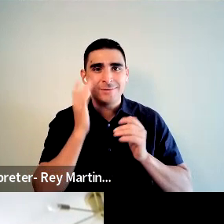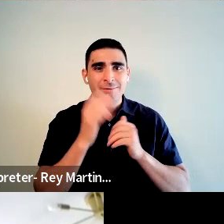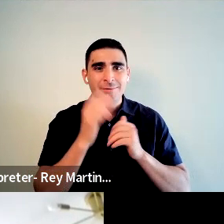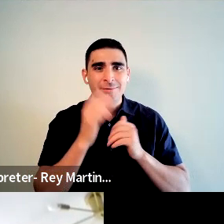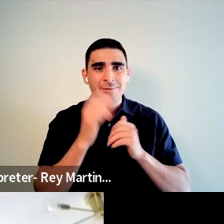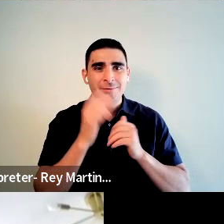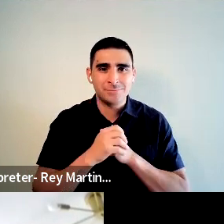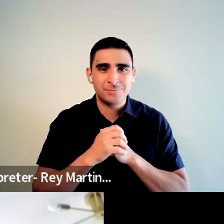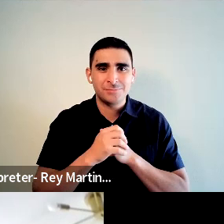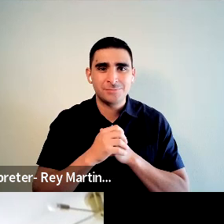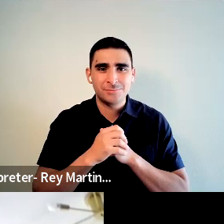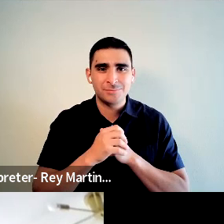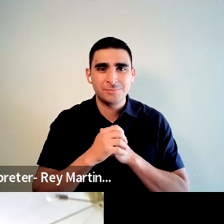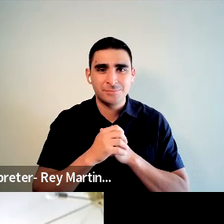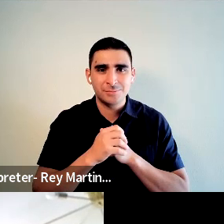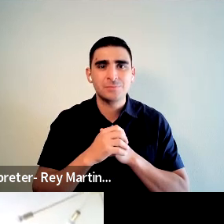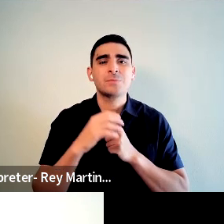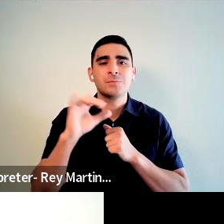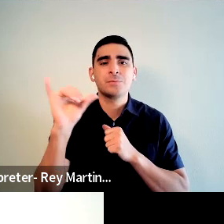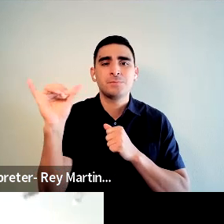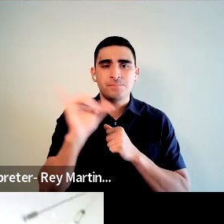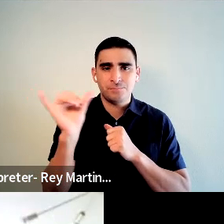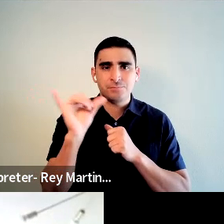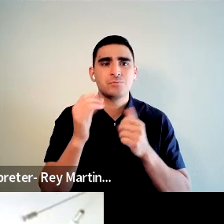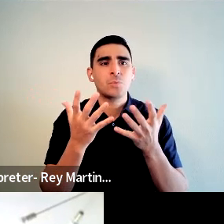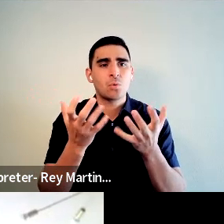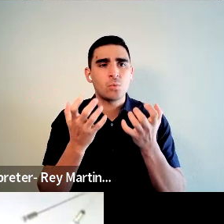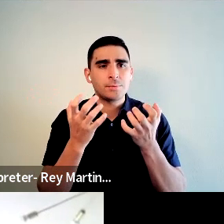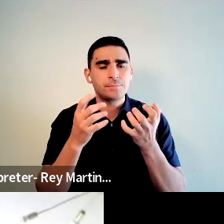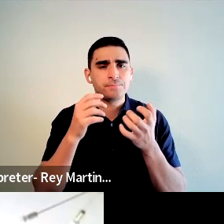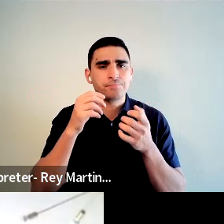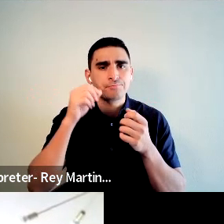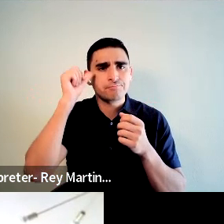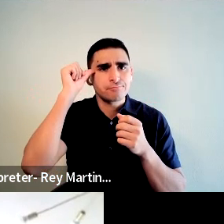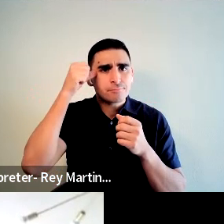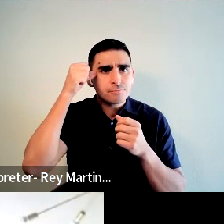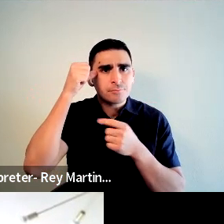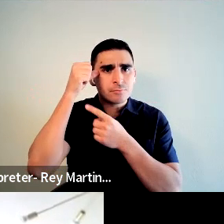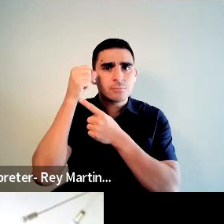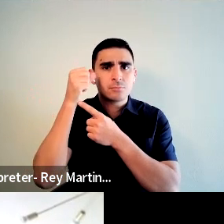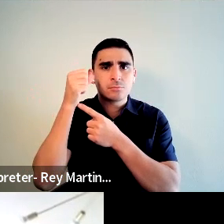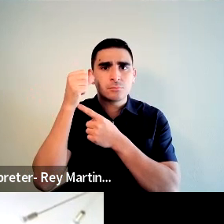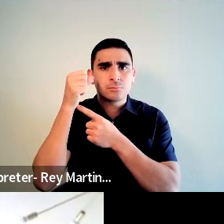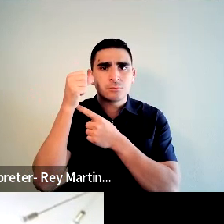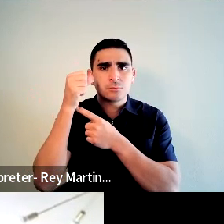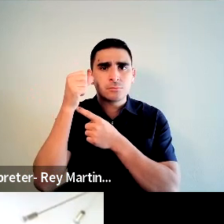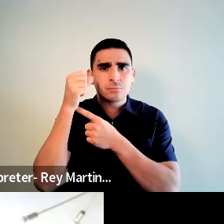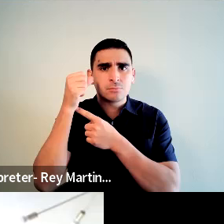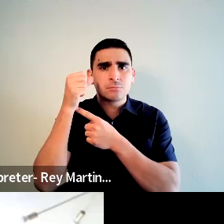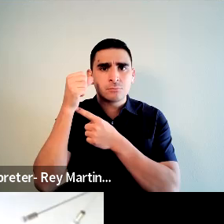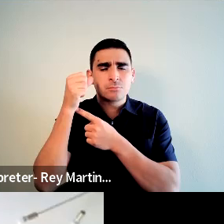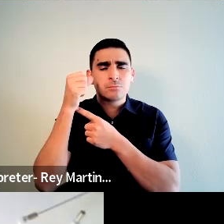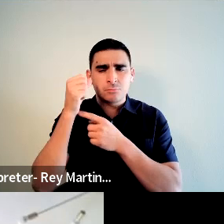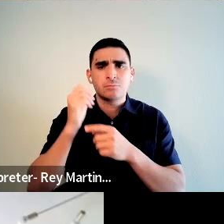Then we also will want to talk about and keep in mind all of the things that that have been on our